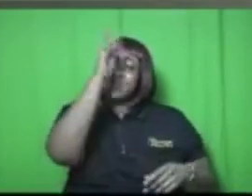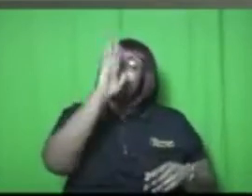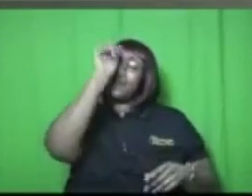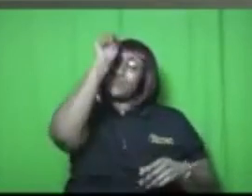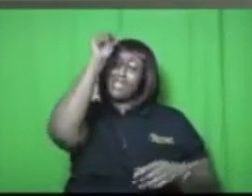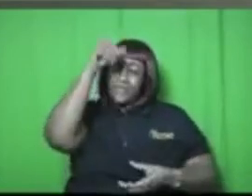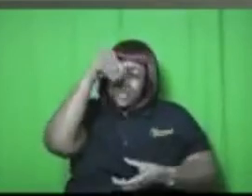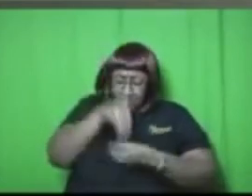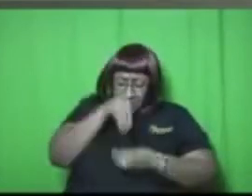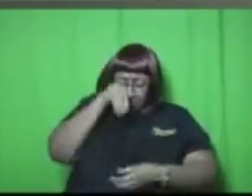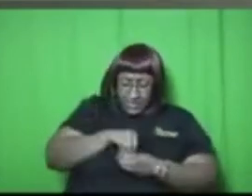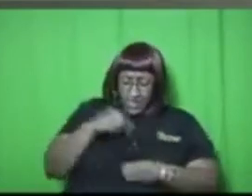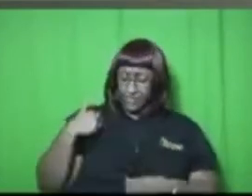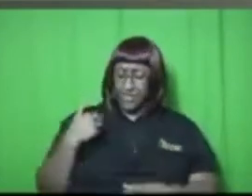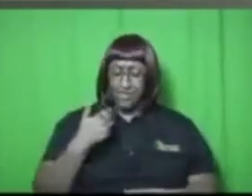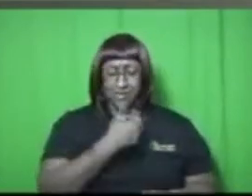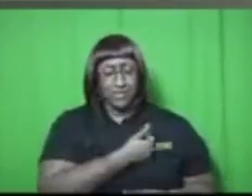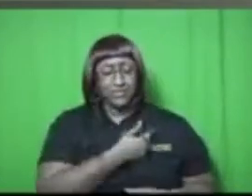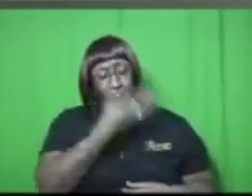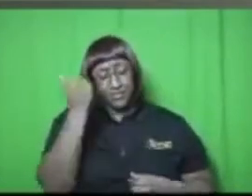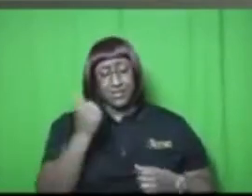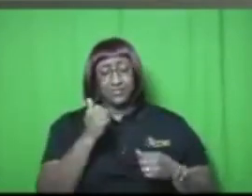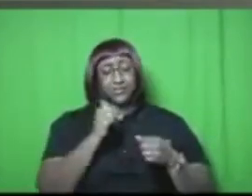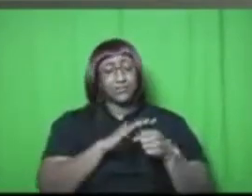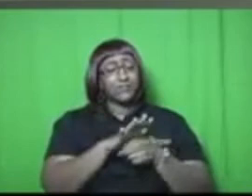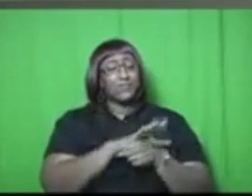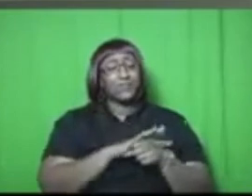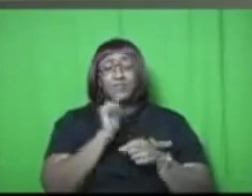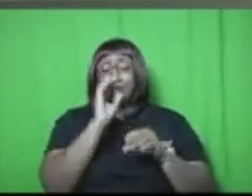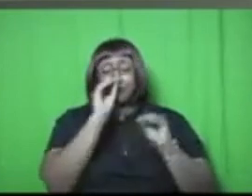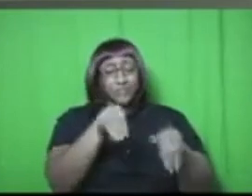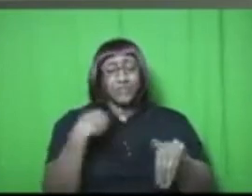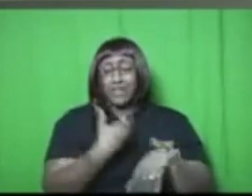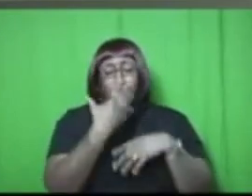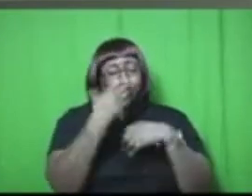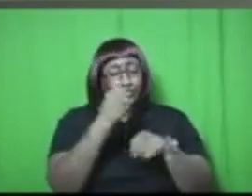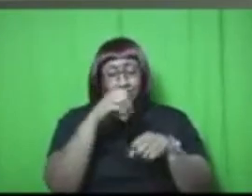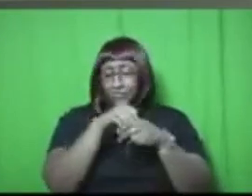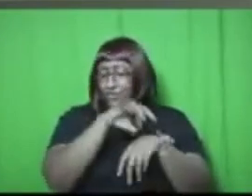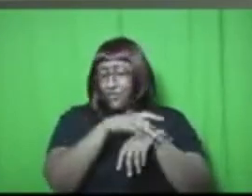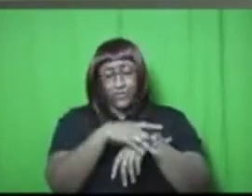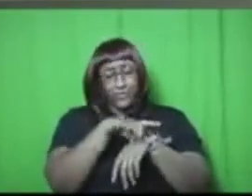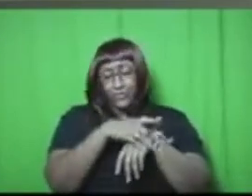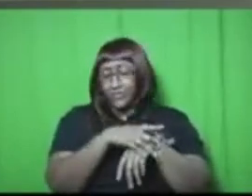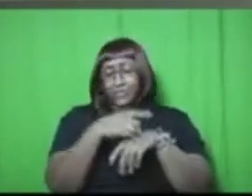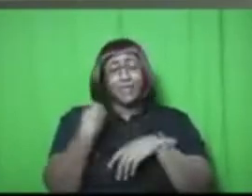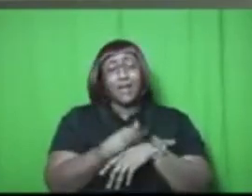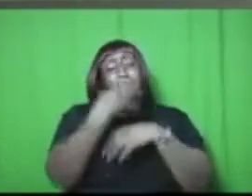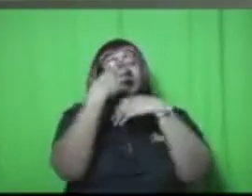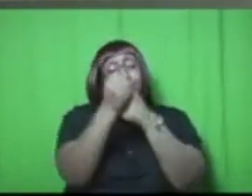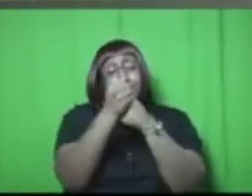us. Because ultimately, we do not place our trust in princes. But our